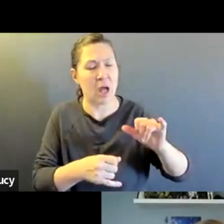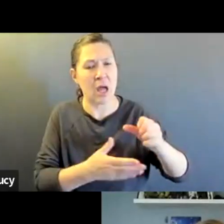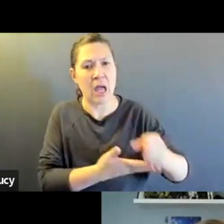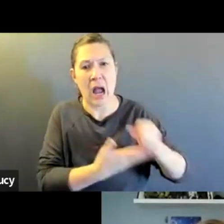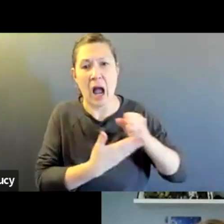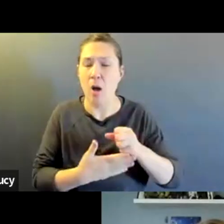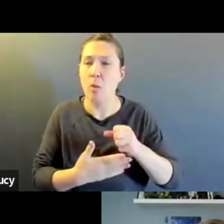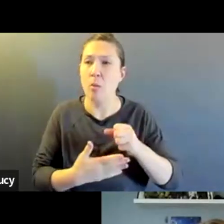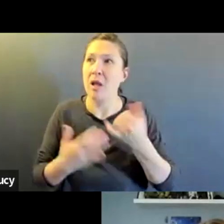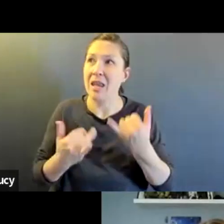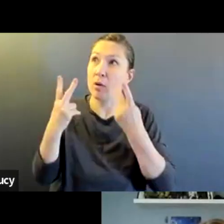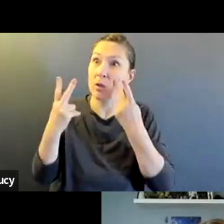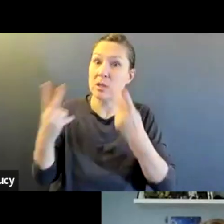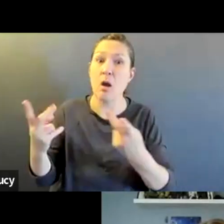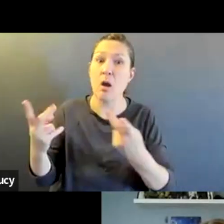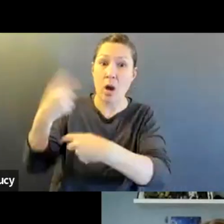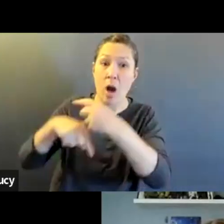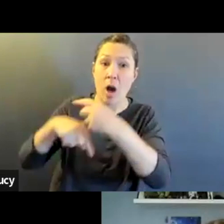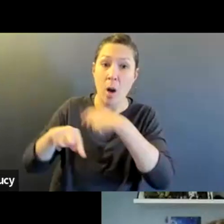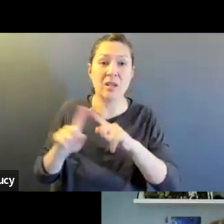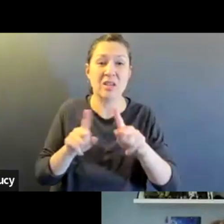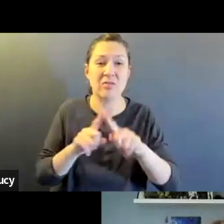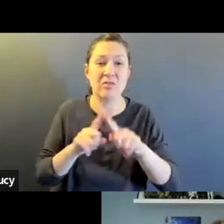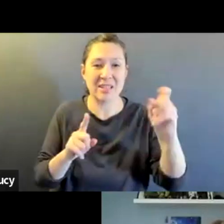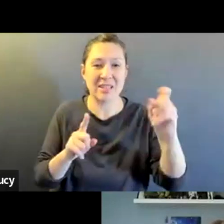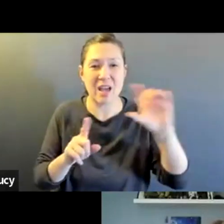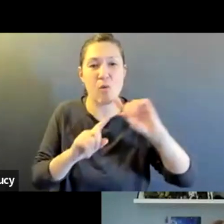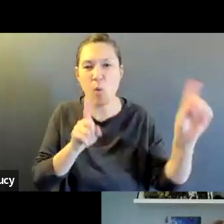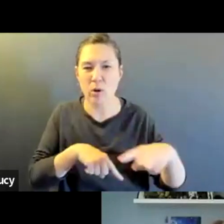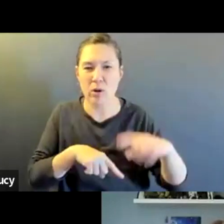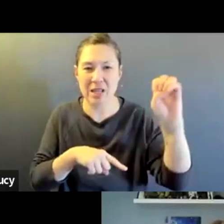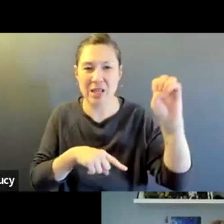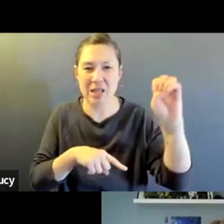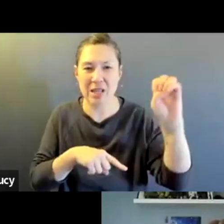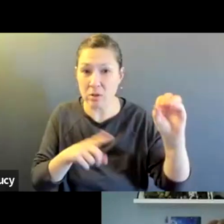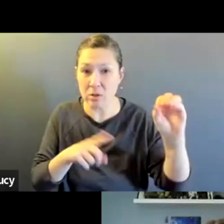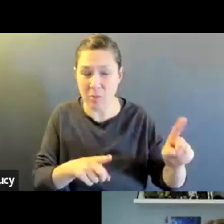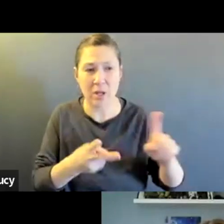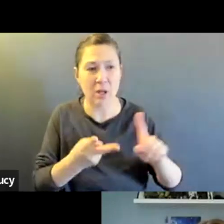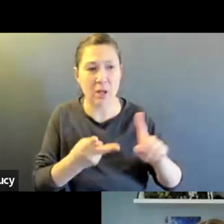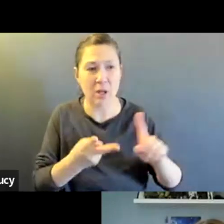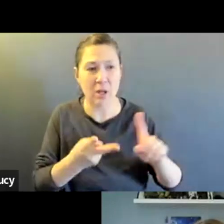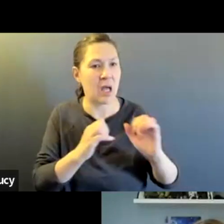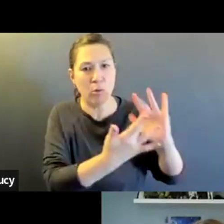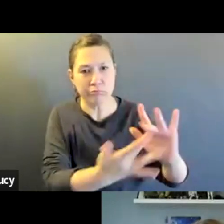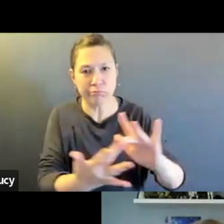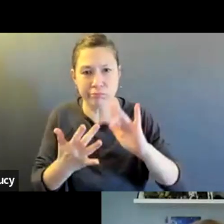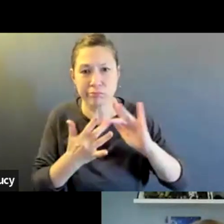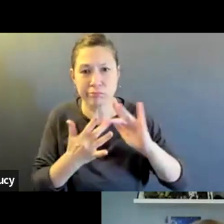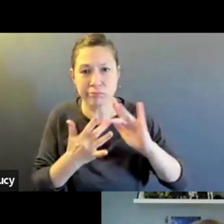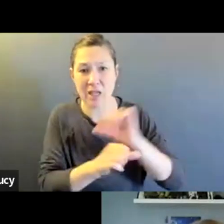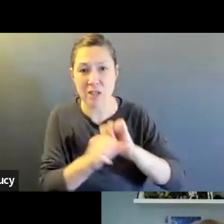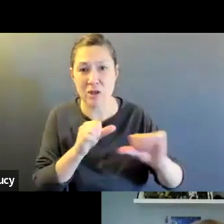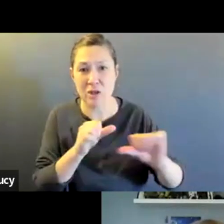coming through, where the legislative updates that we need to keep track of, how do we stay connected with each other. So it's really good to know that a lot of the advocacy